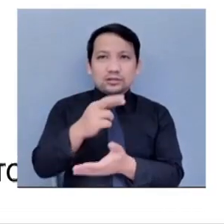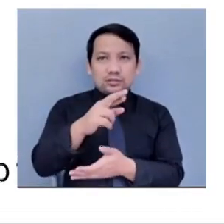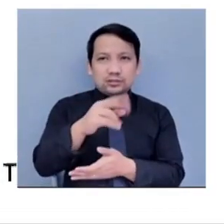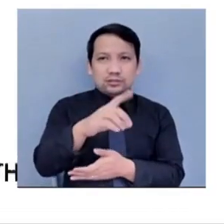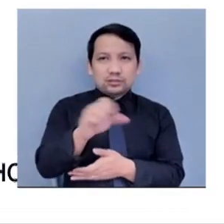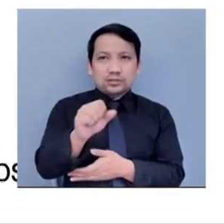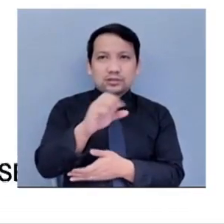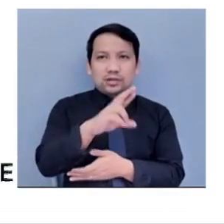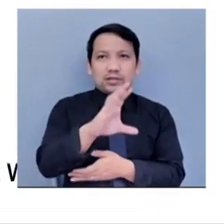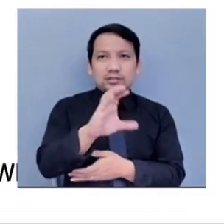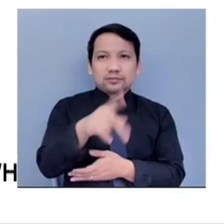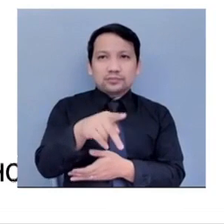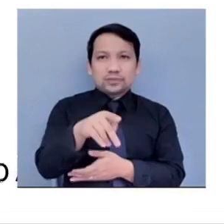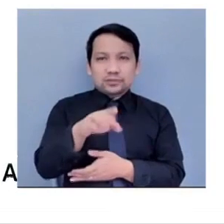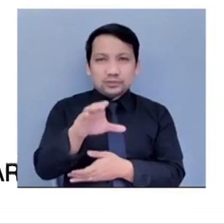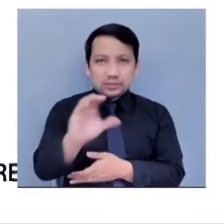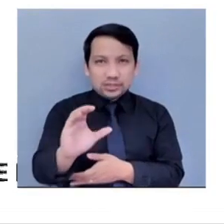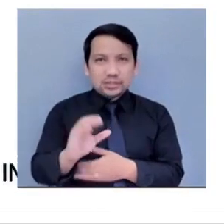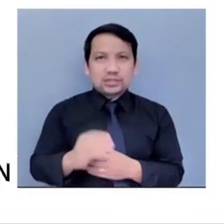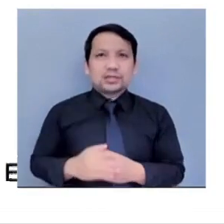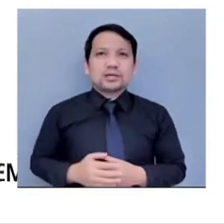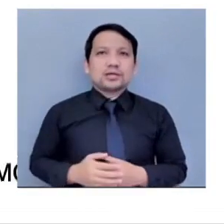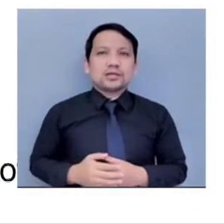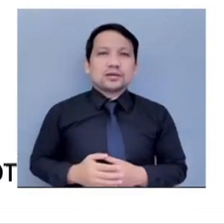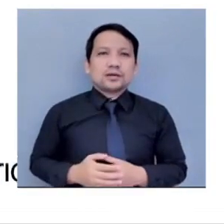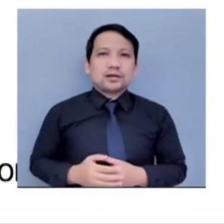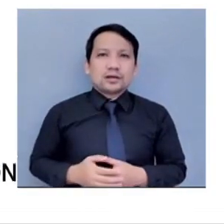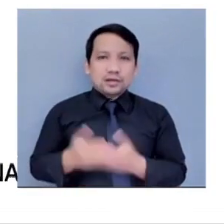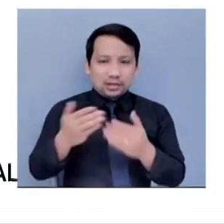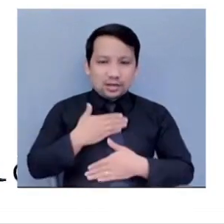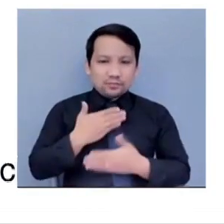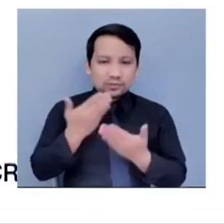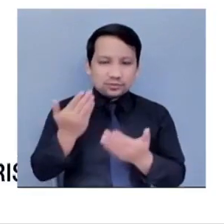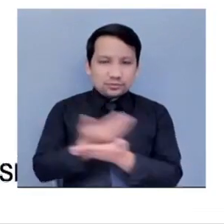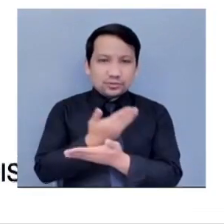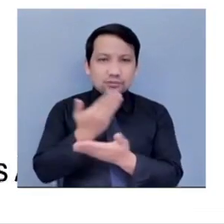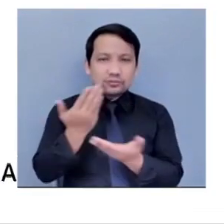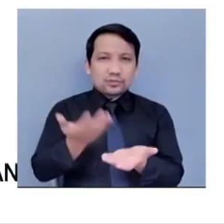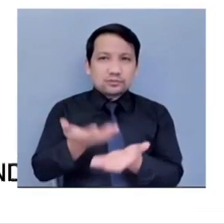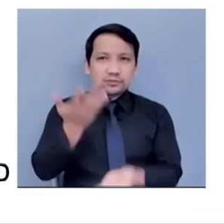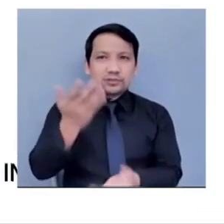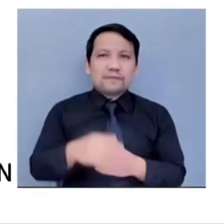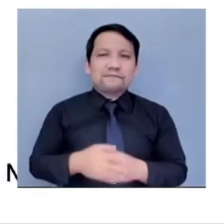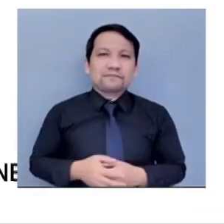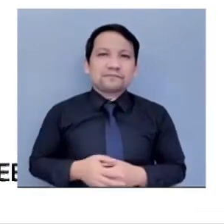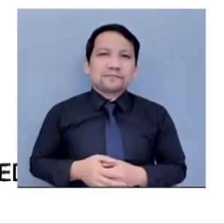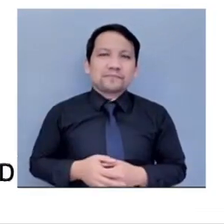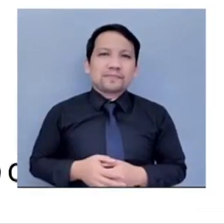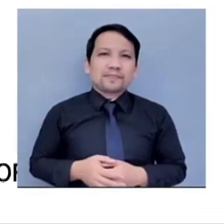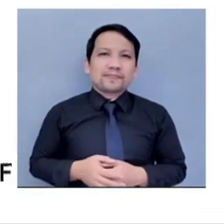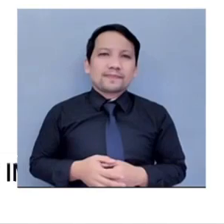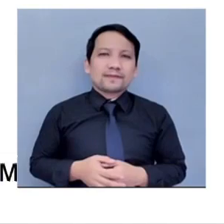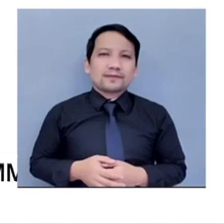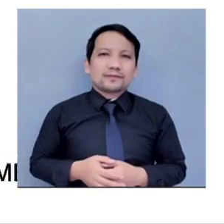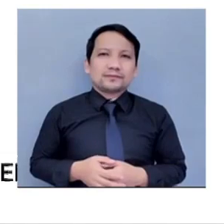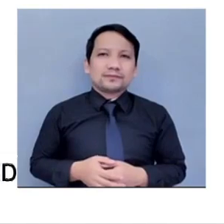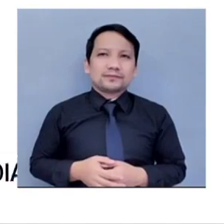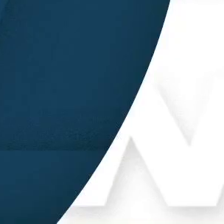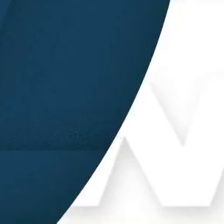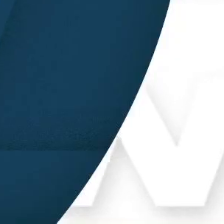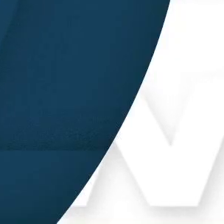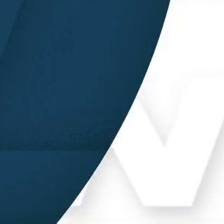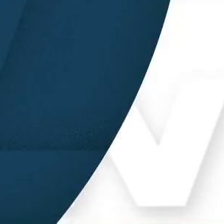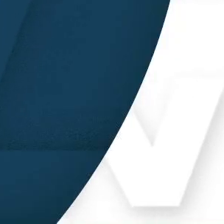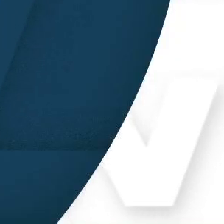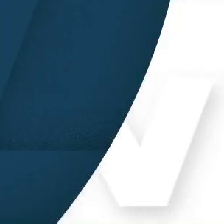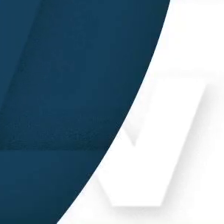Banking Corporation, or RCBC. Thanks again, Mike. Happy New Year to you. Have a prosperous one. Thank you so much, Carmina, and to our viewers. Happy New Year.